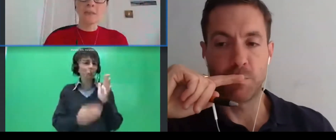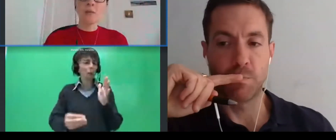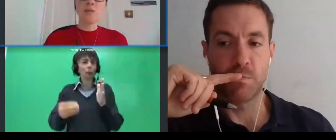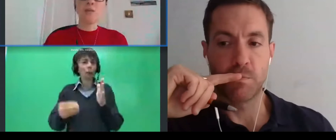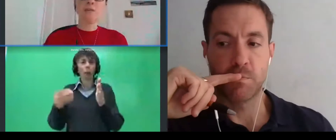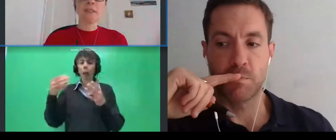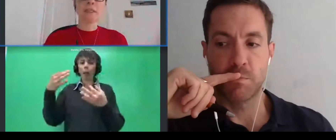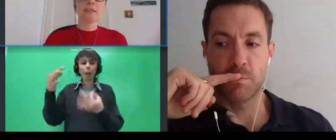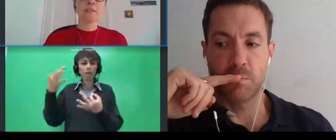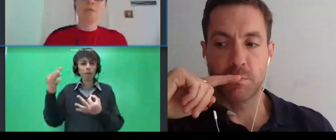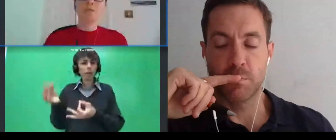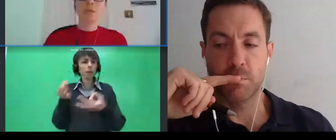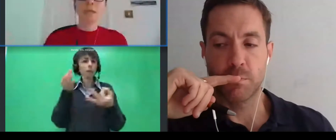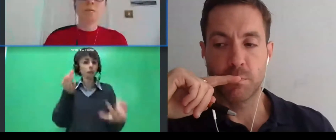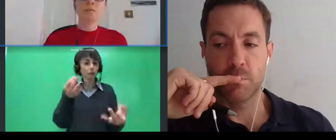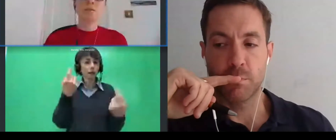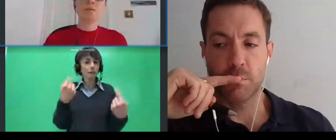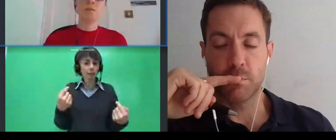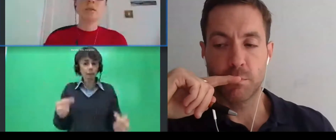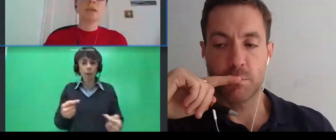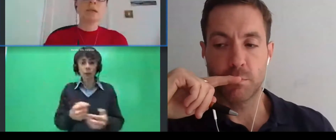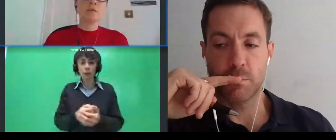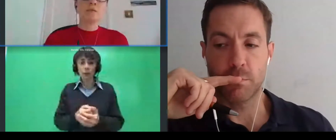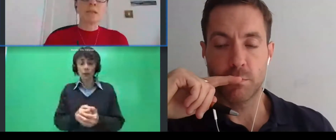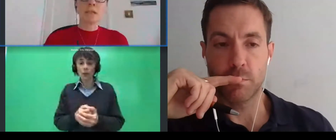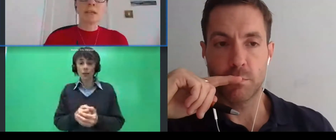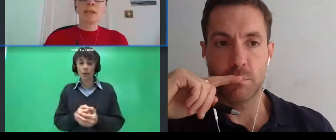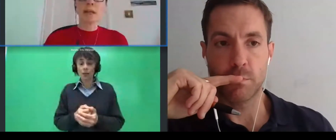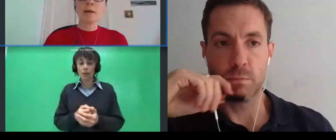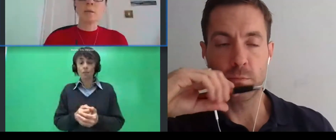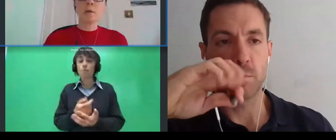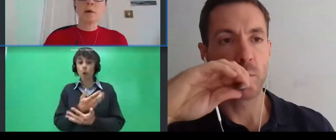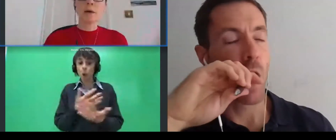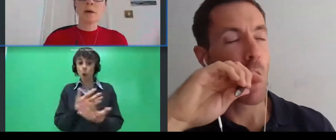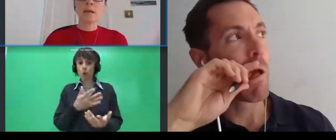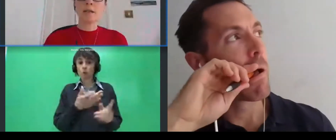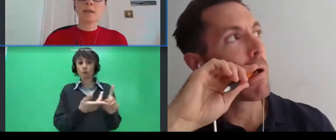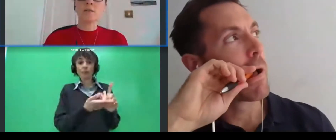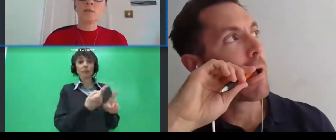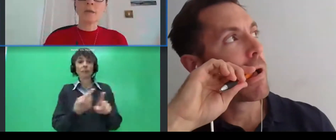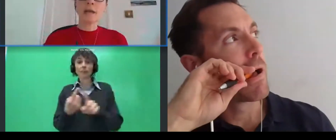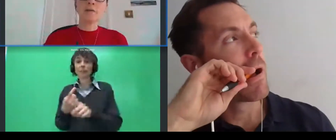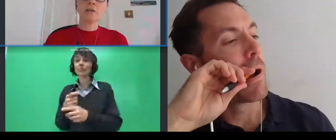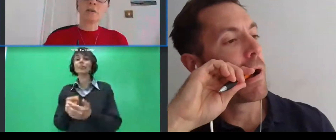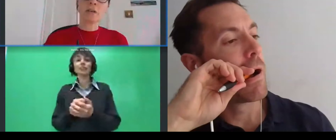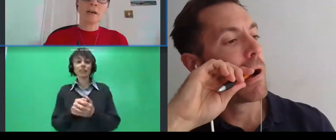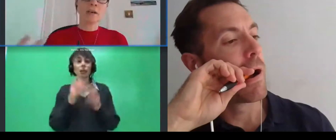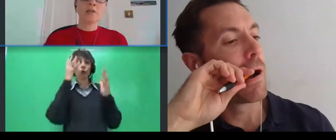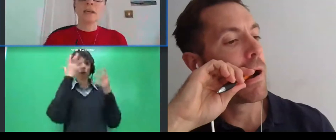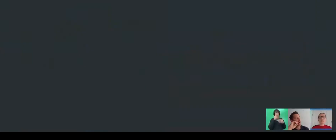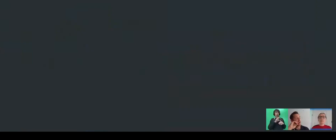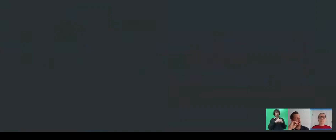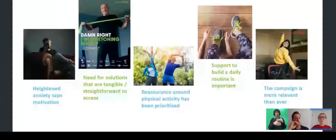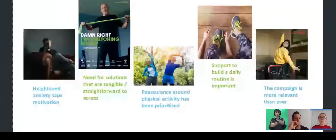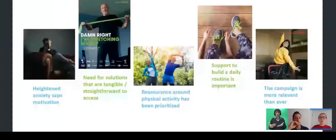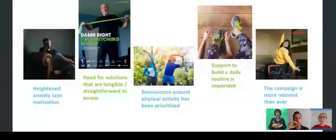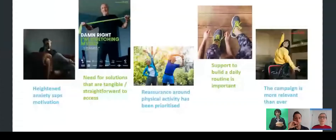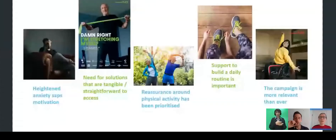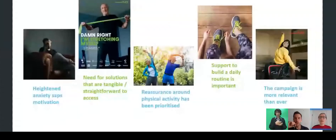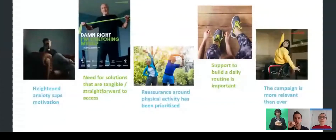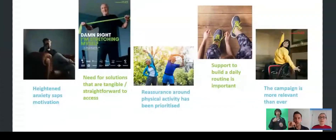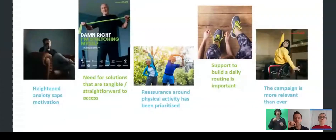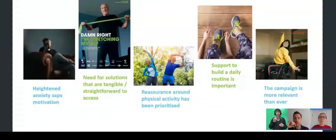safety when doing physical activity have really come to the fore recently. And so we have looked at creating some